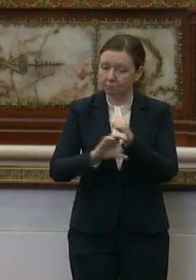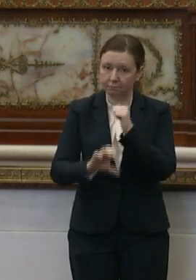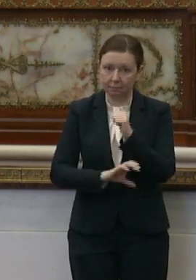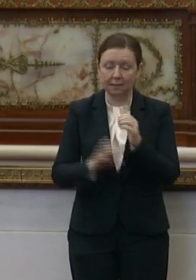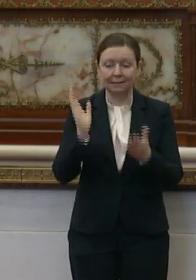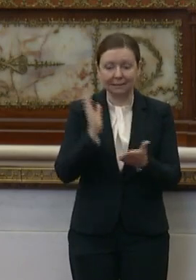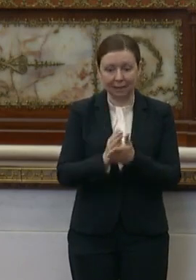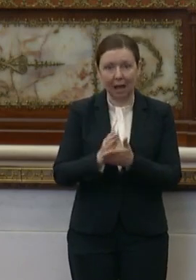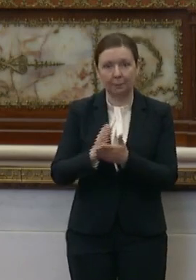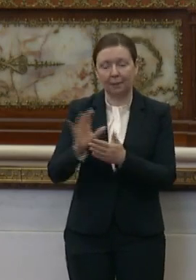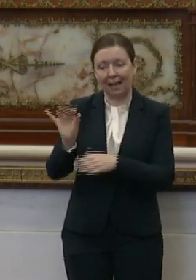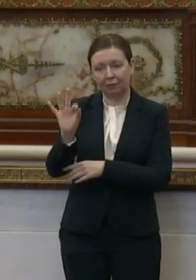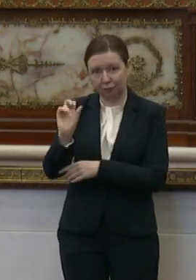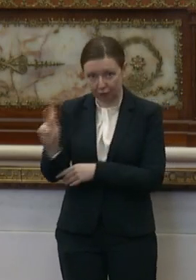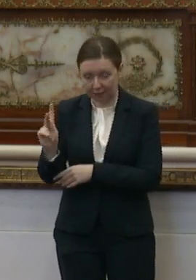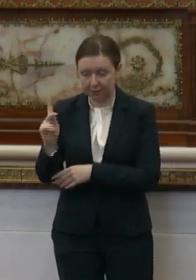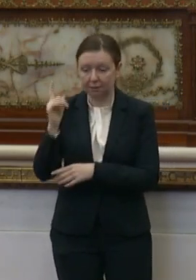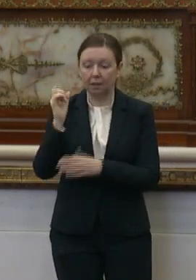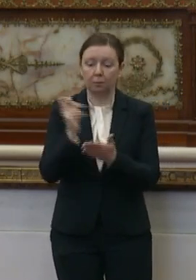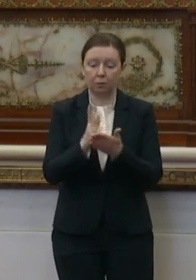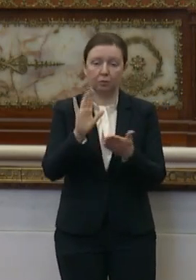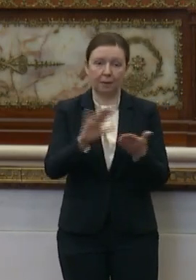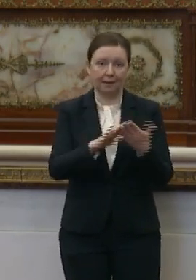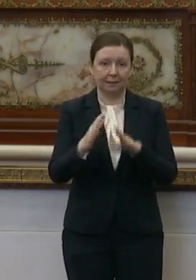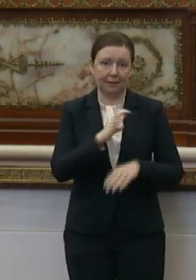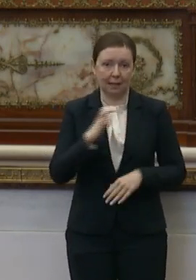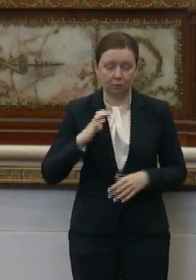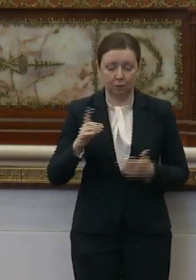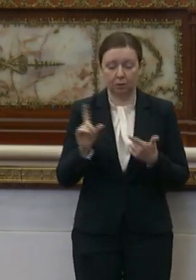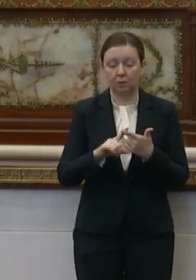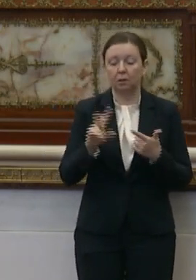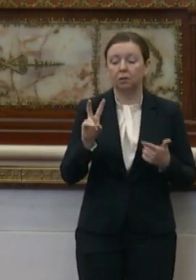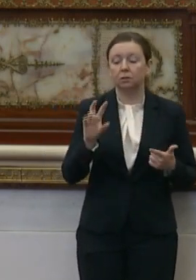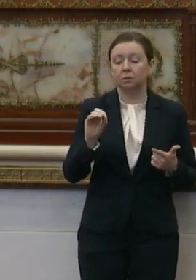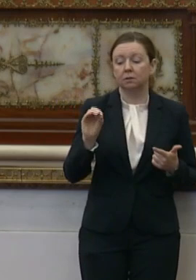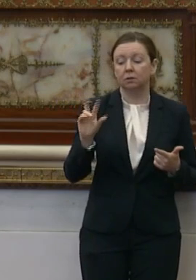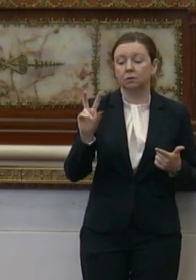frisk as approved by resolution of the City Council, and bill number